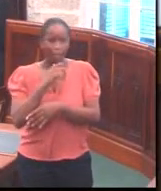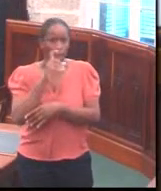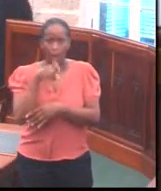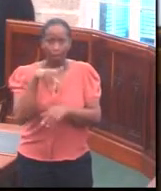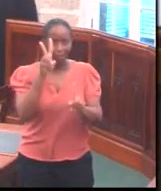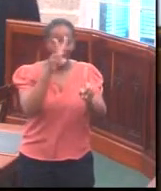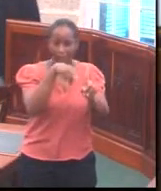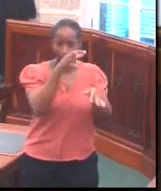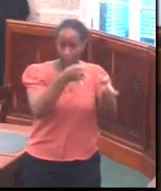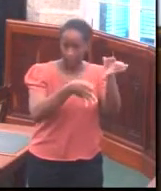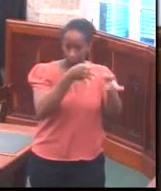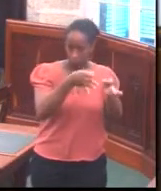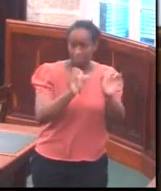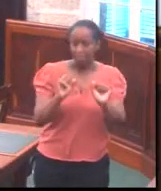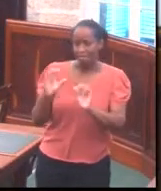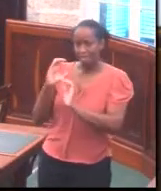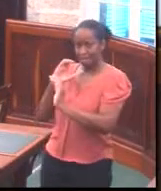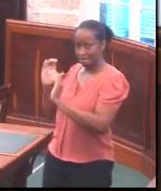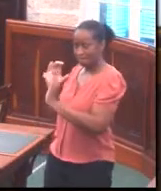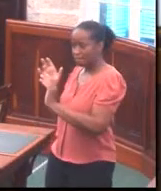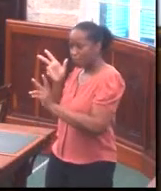of a discretion.